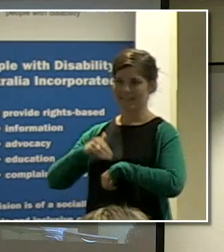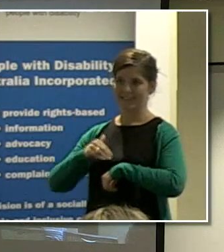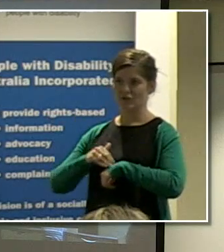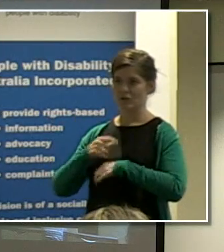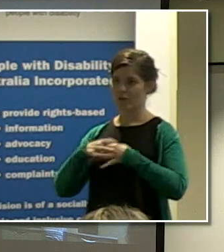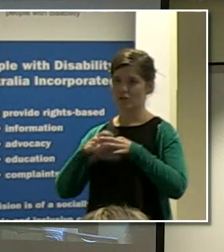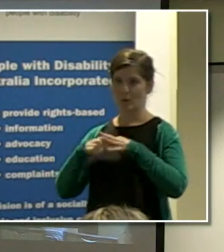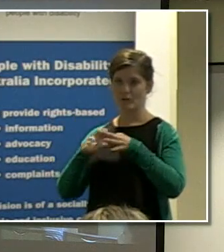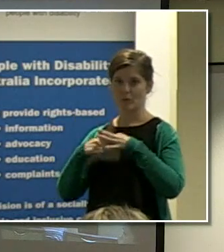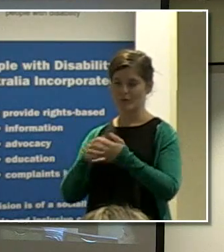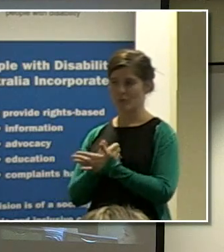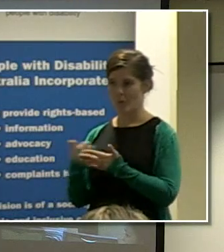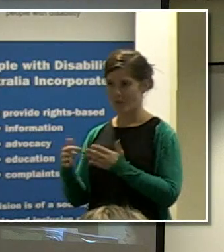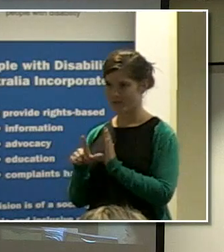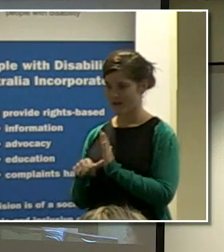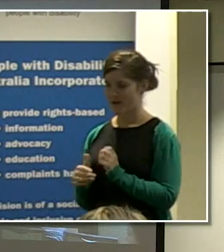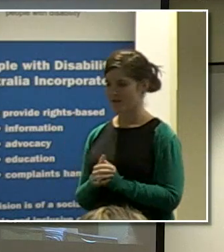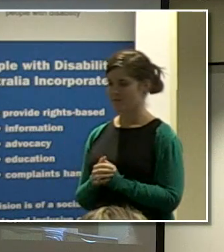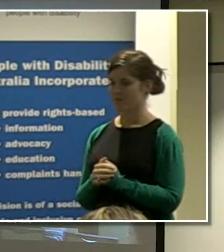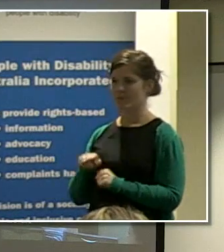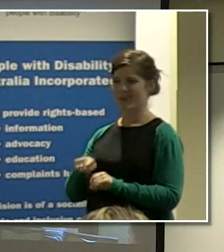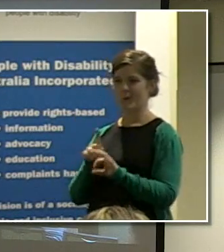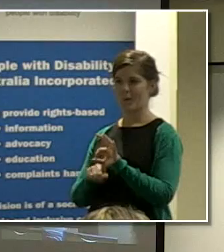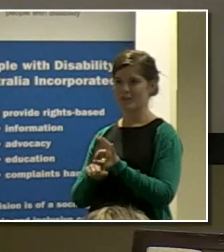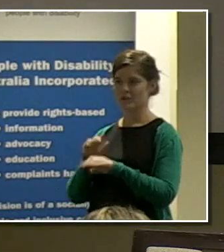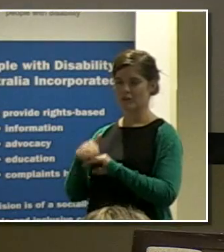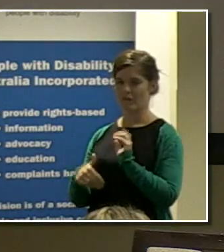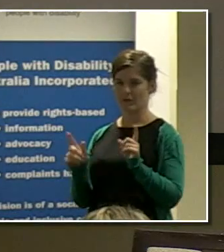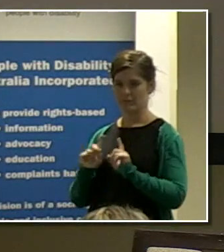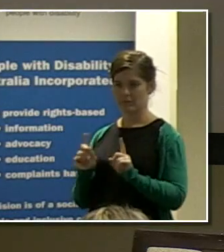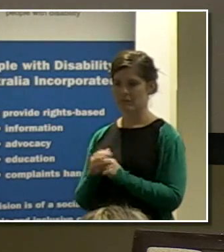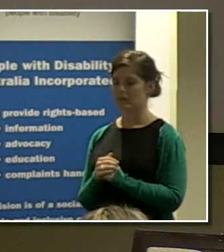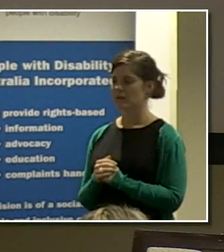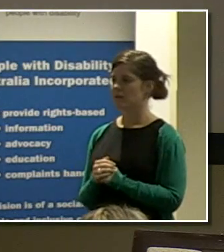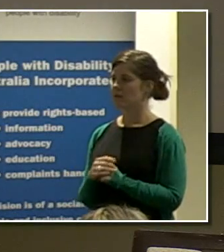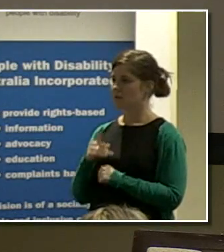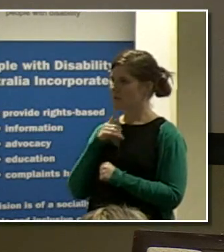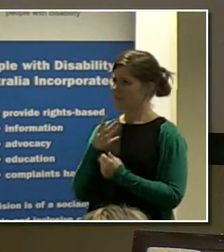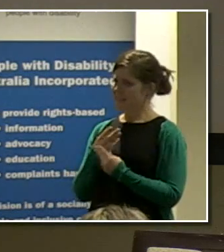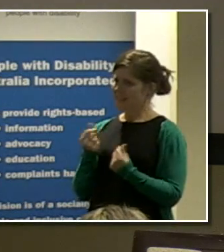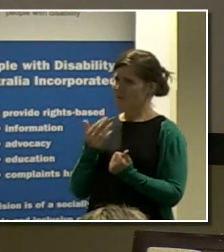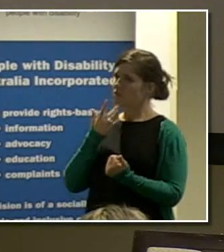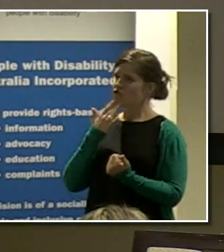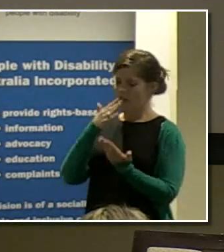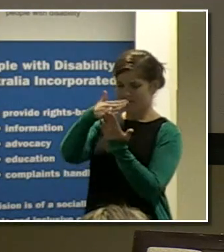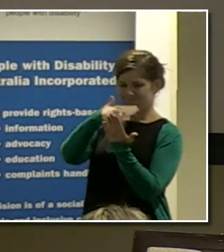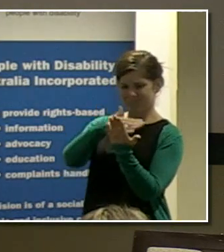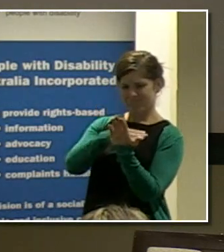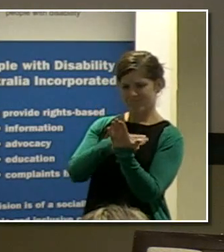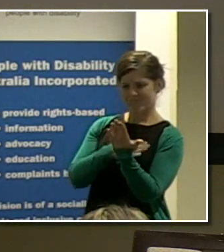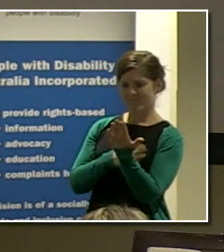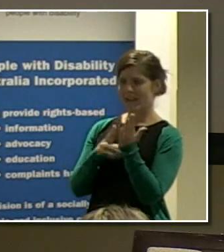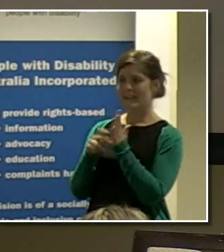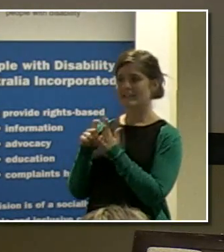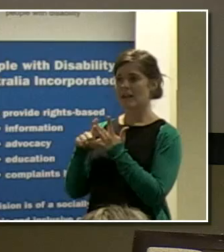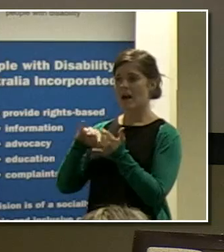these forums. And the comment from the person was that some of the pricing for the NDIS for